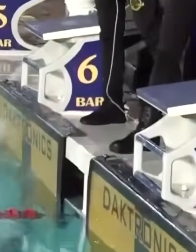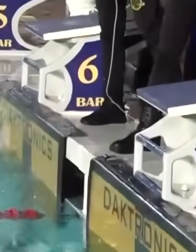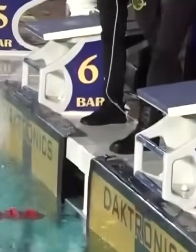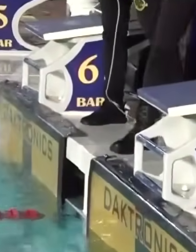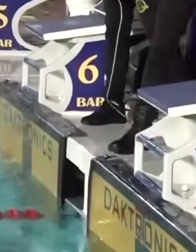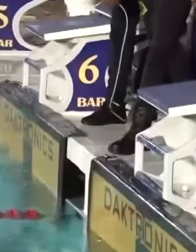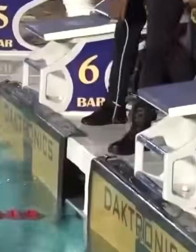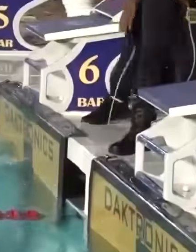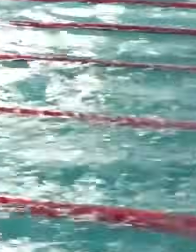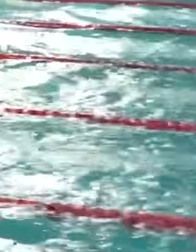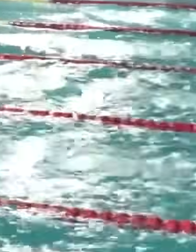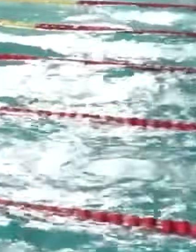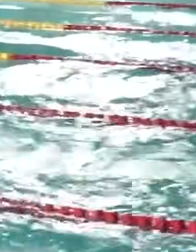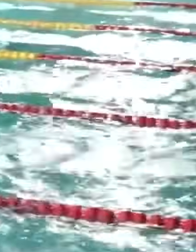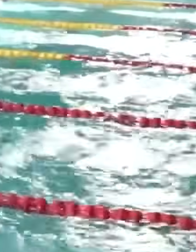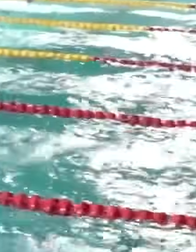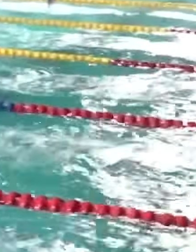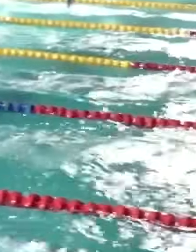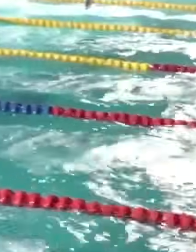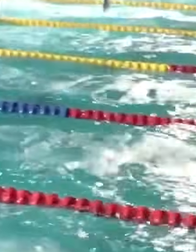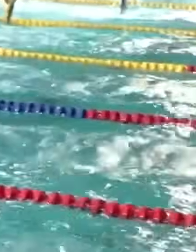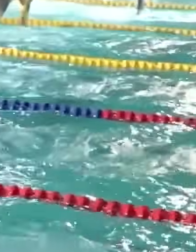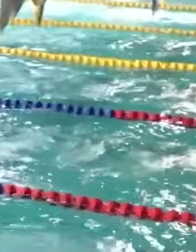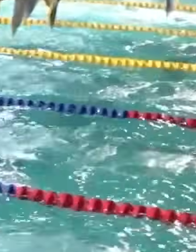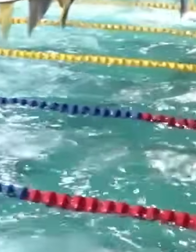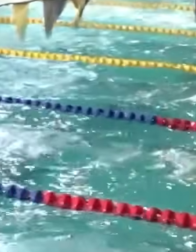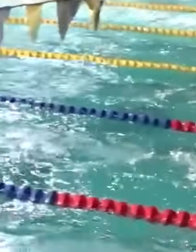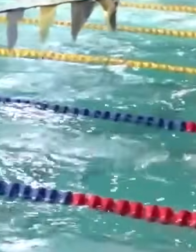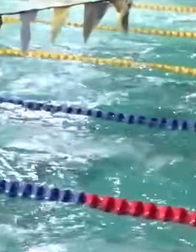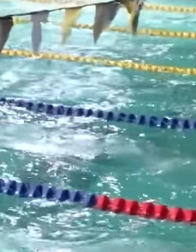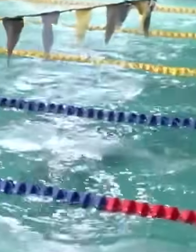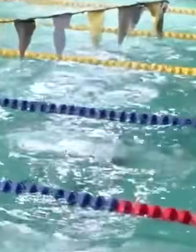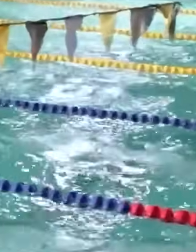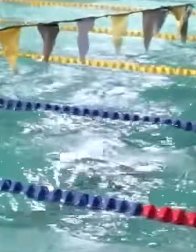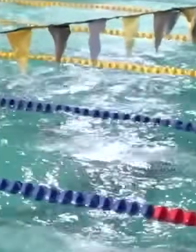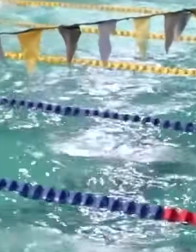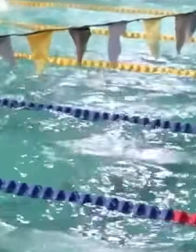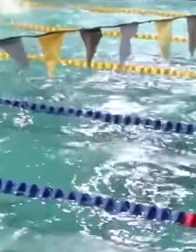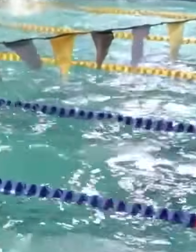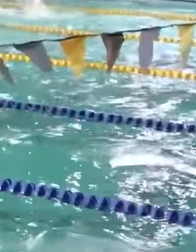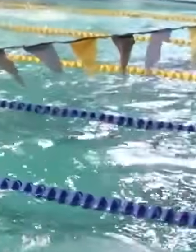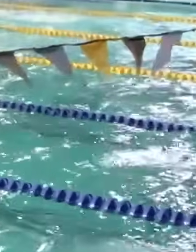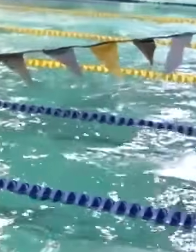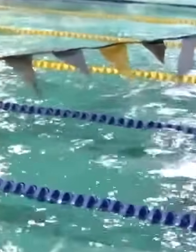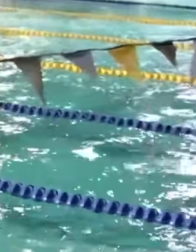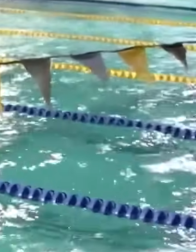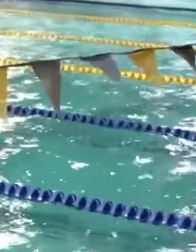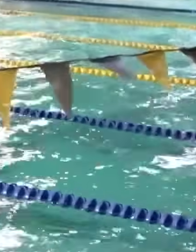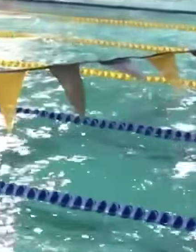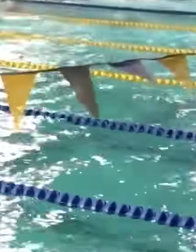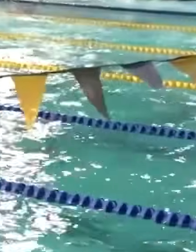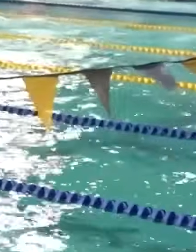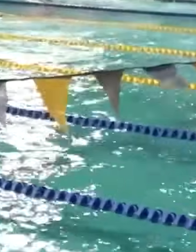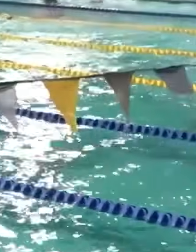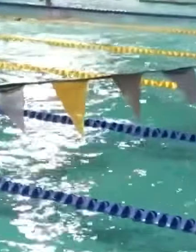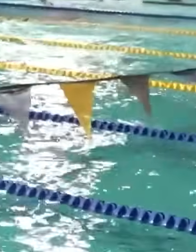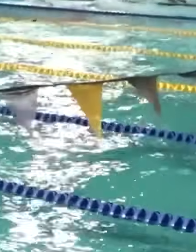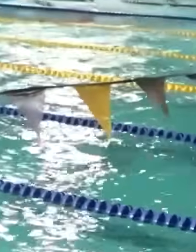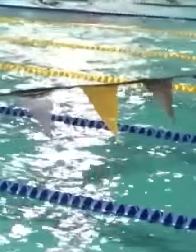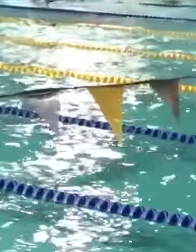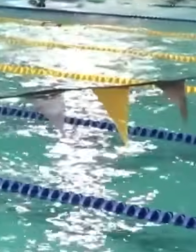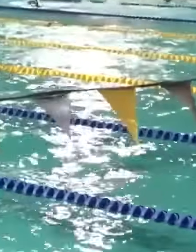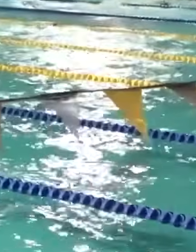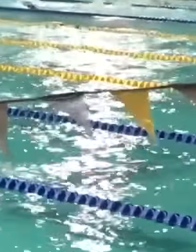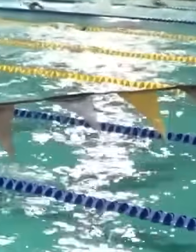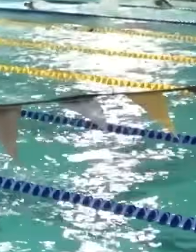over 400-meter free produced the fastest time. It went to Isabella Mears of Alpha Sharks, who was hunting for